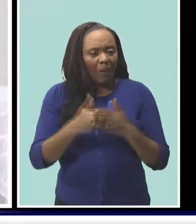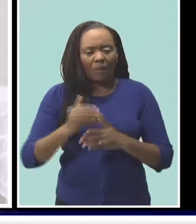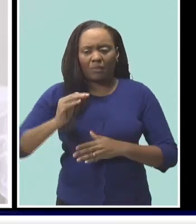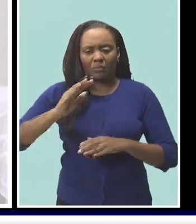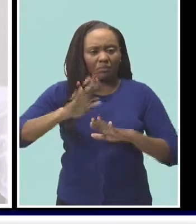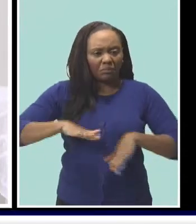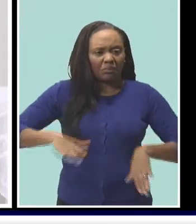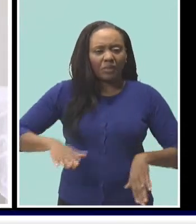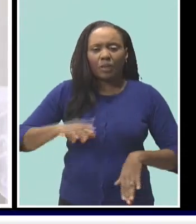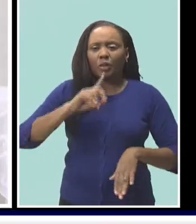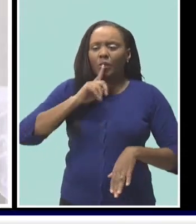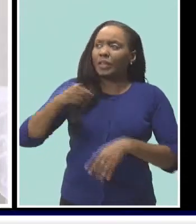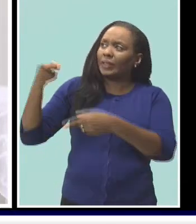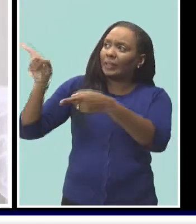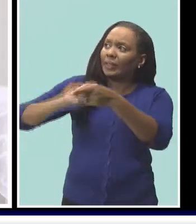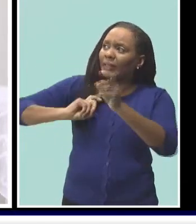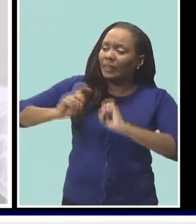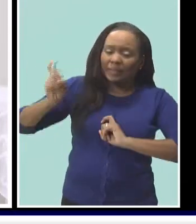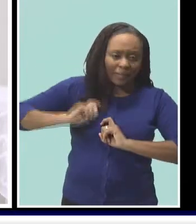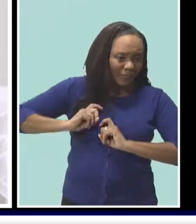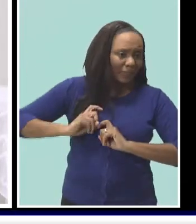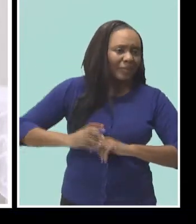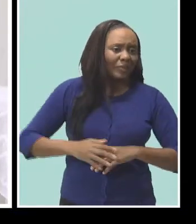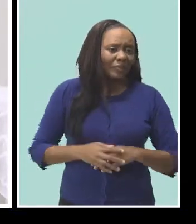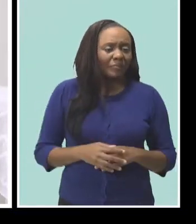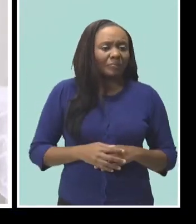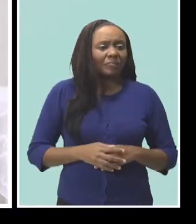gifts He has given to us.